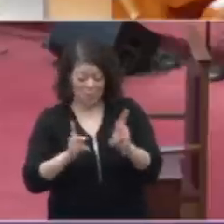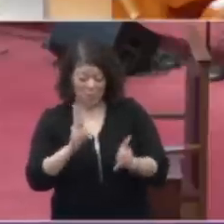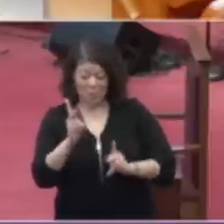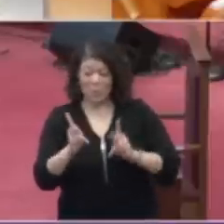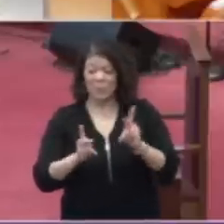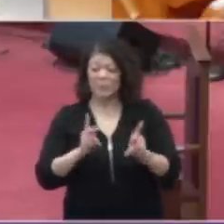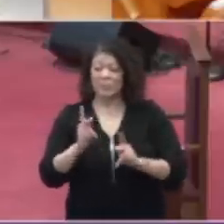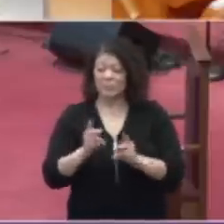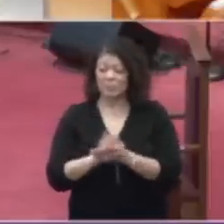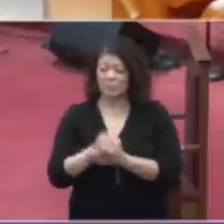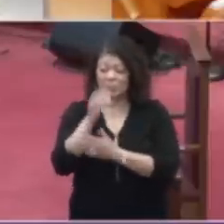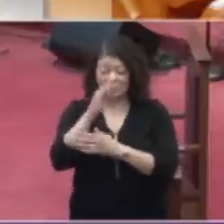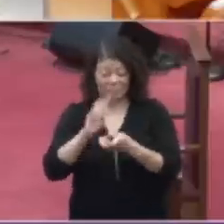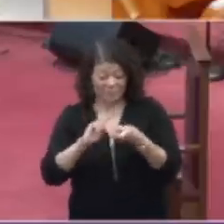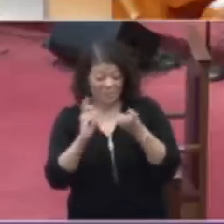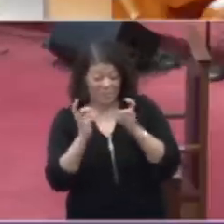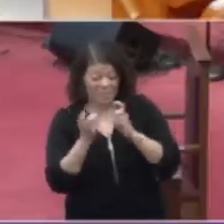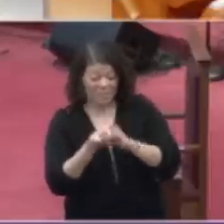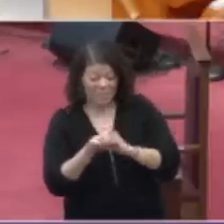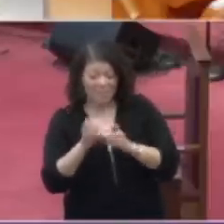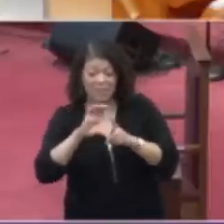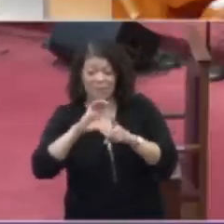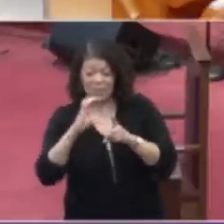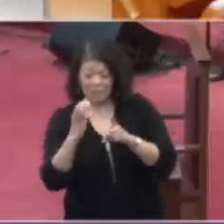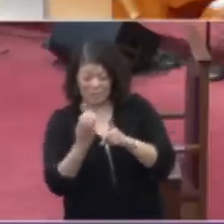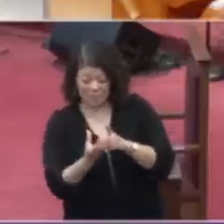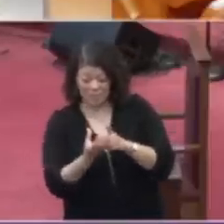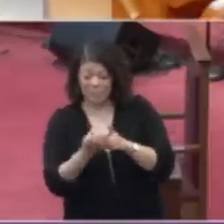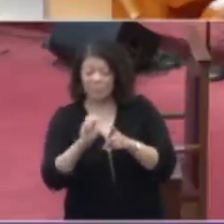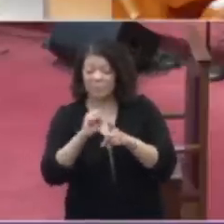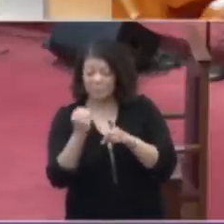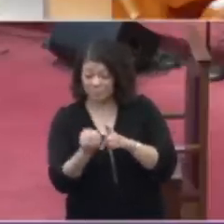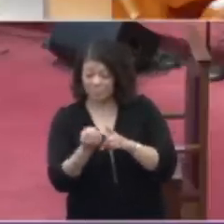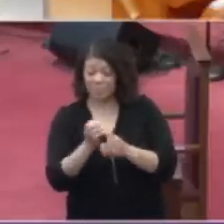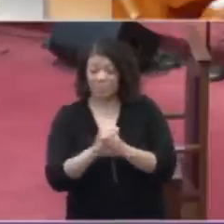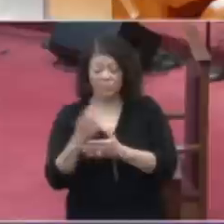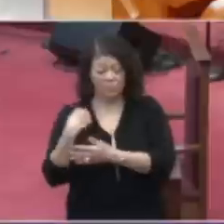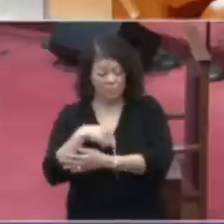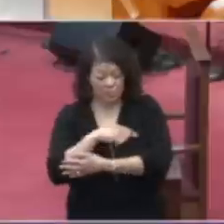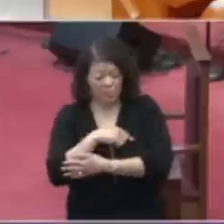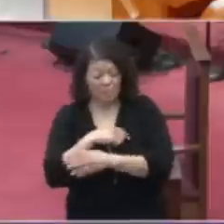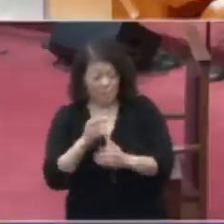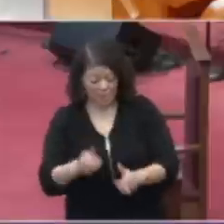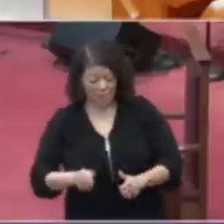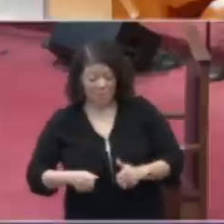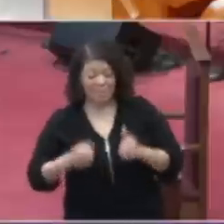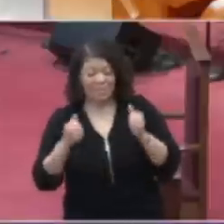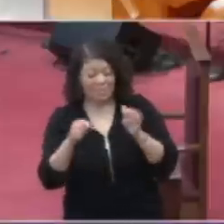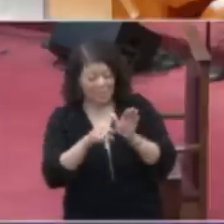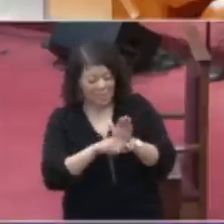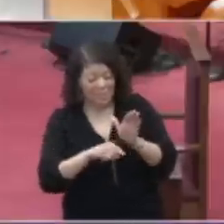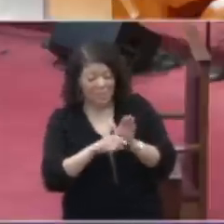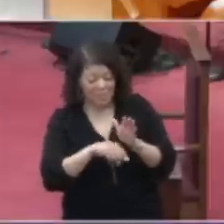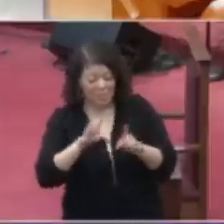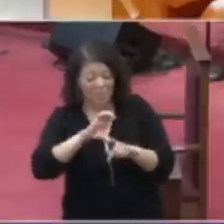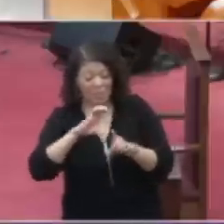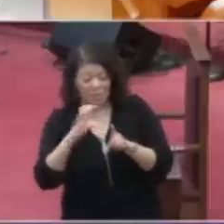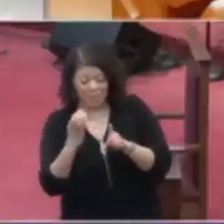changes circumstances and environments. We are living in a toxic